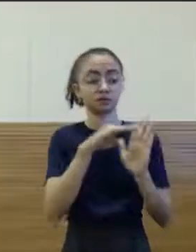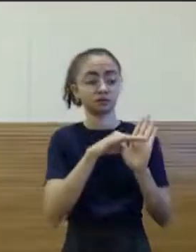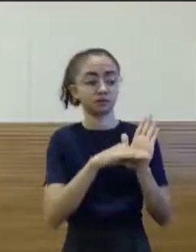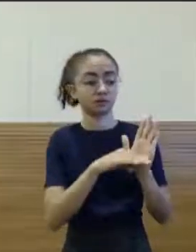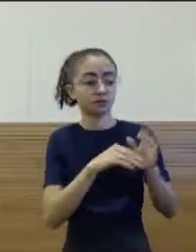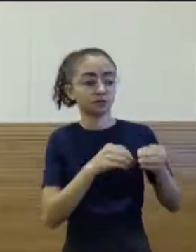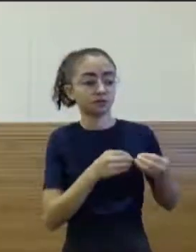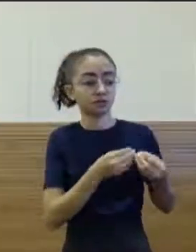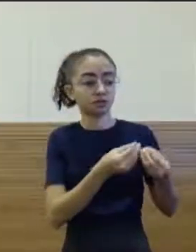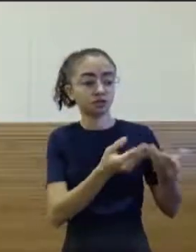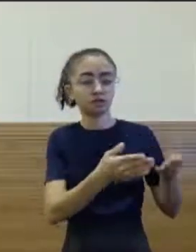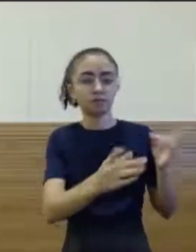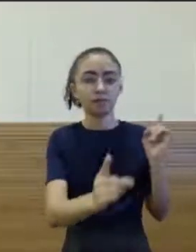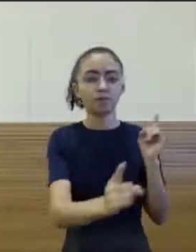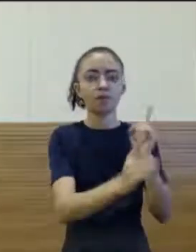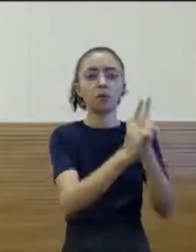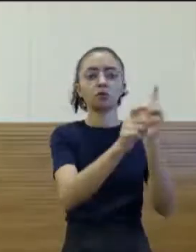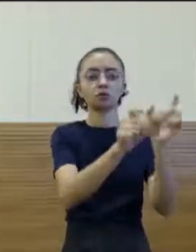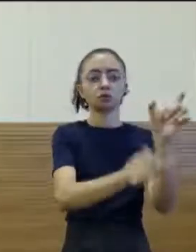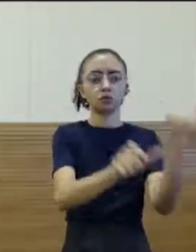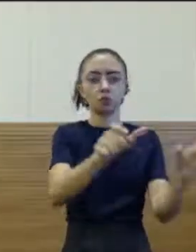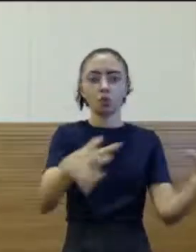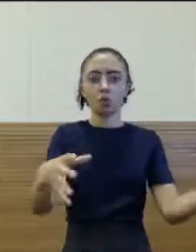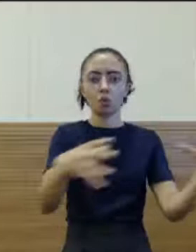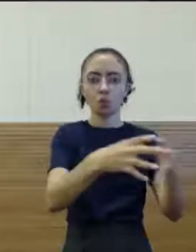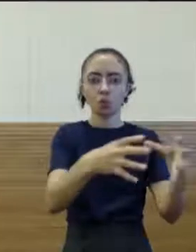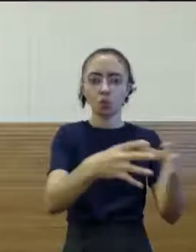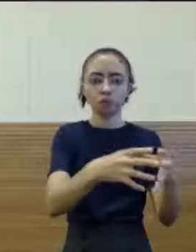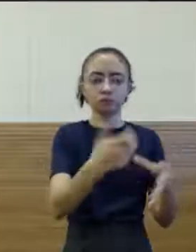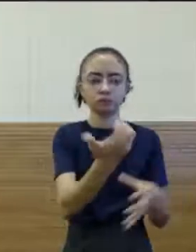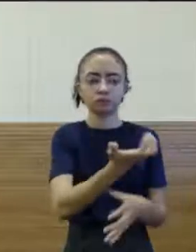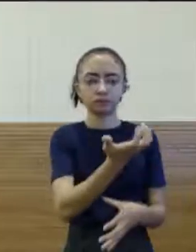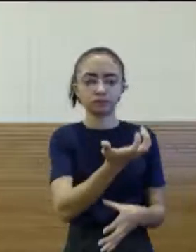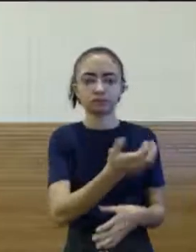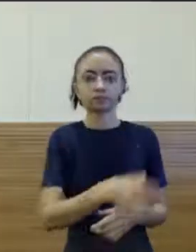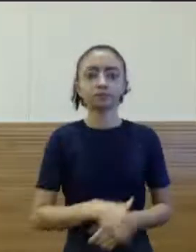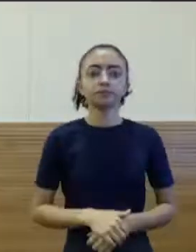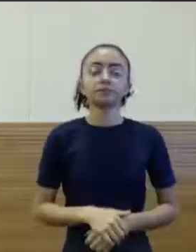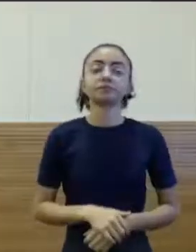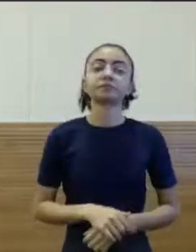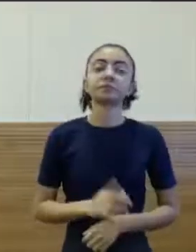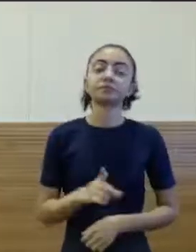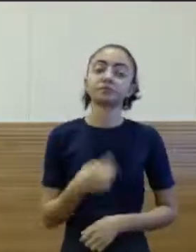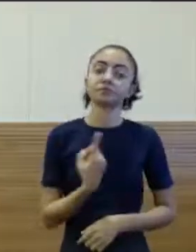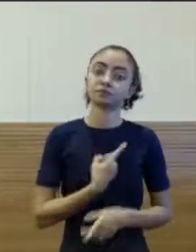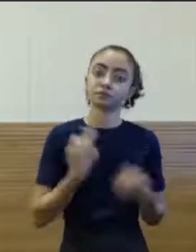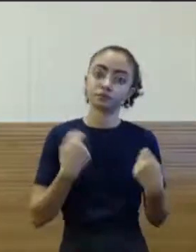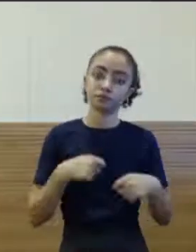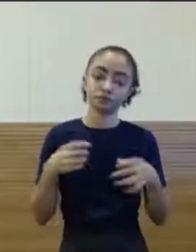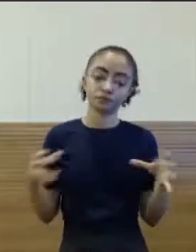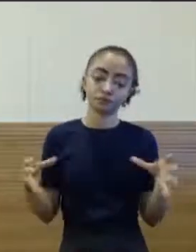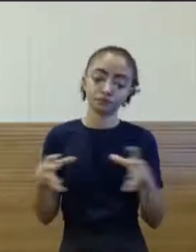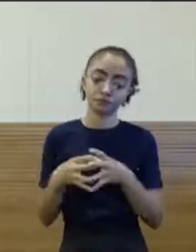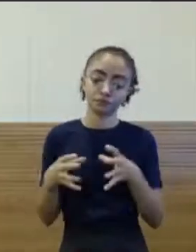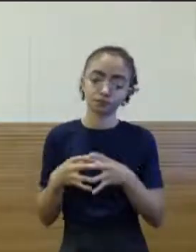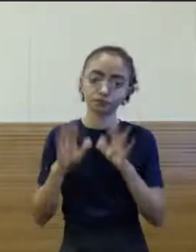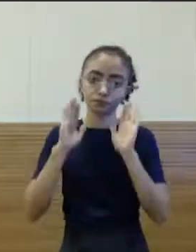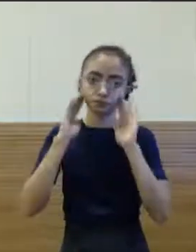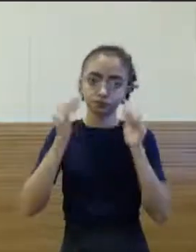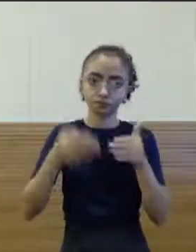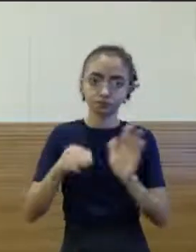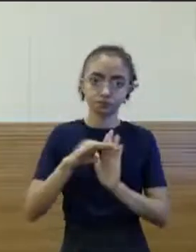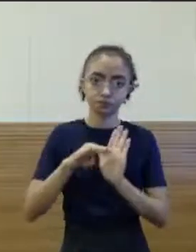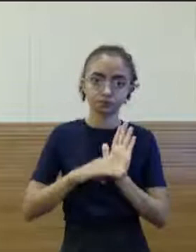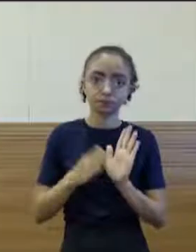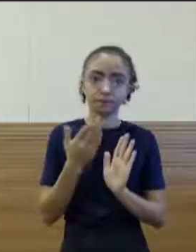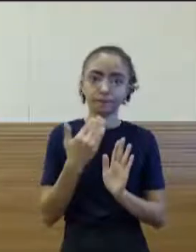people, we need to work on that. In the intersectorial commission, we need to have a wider commission where we'll involve the